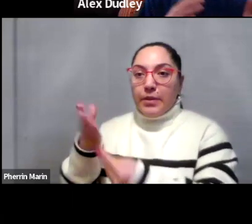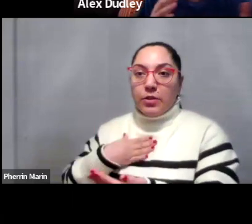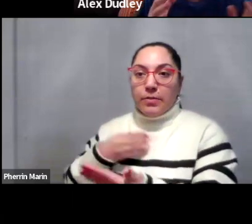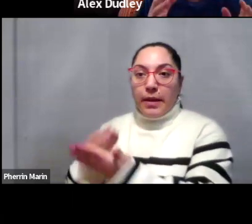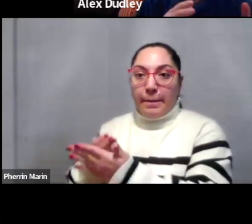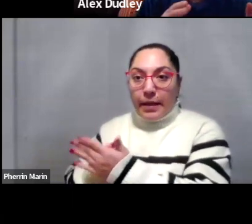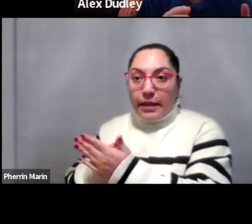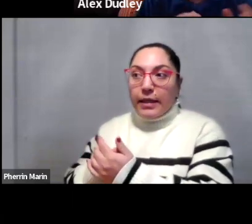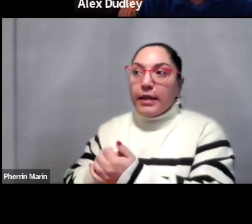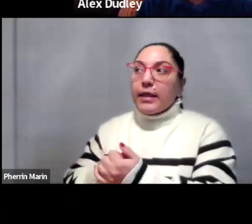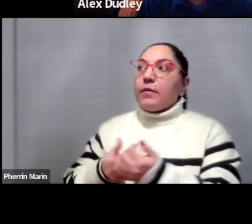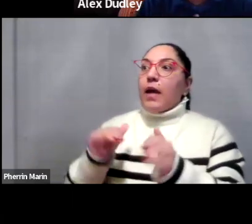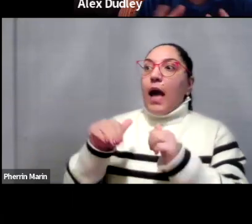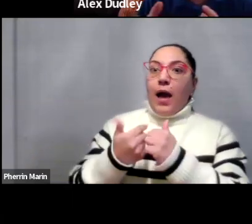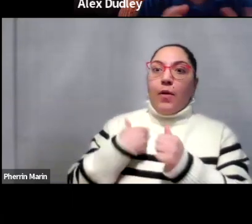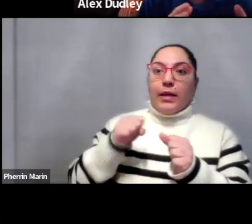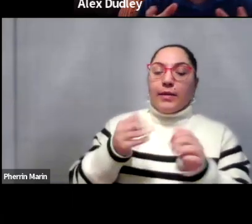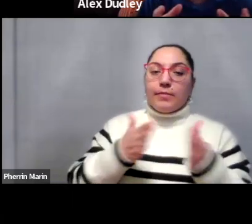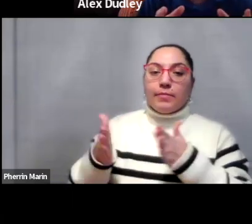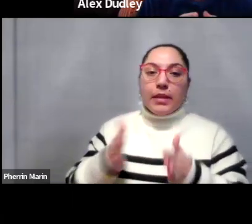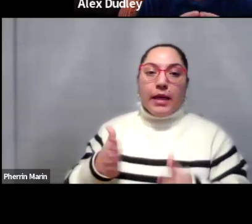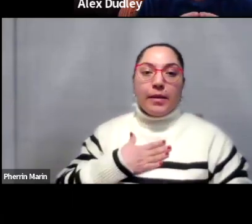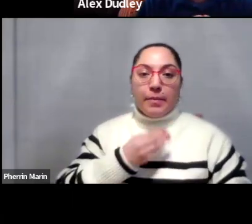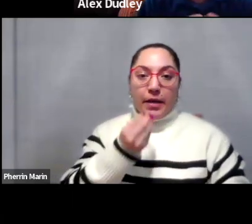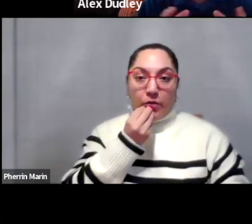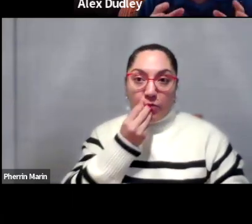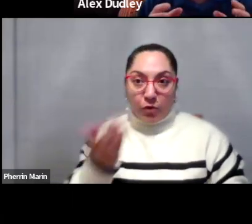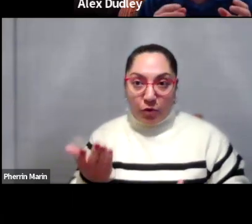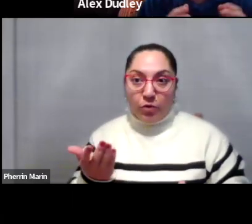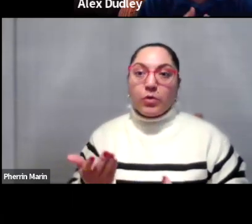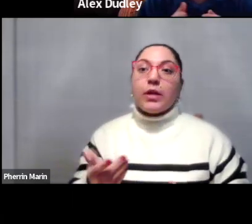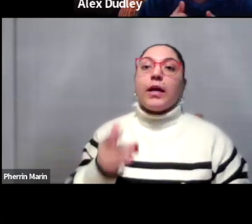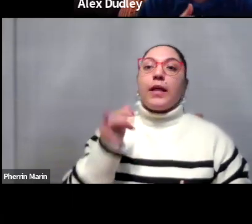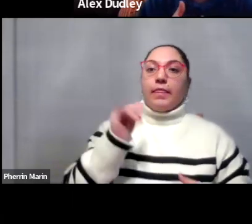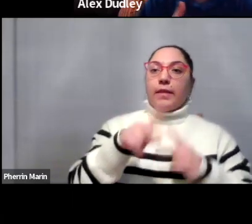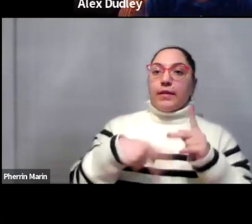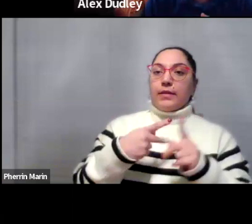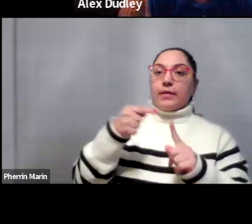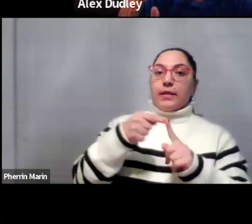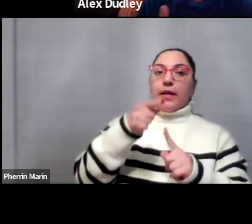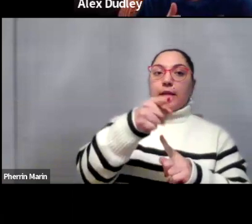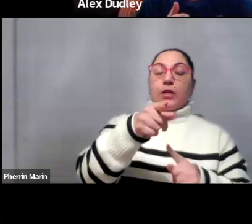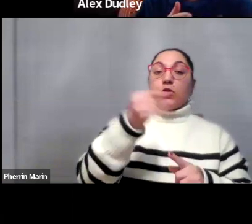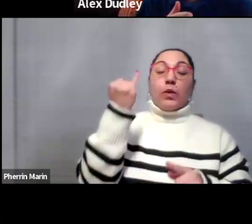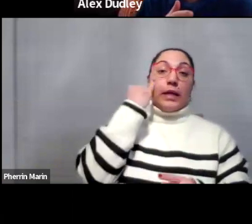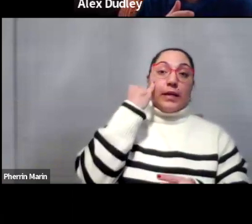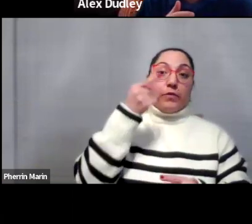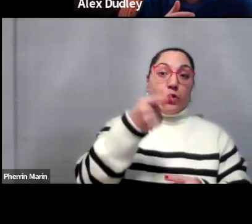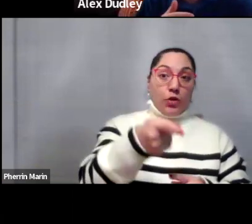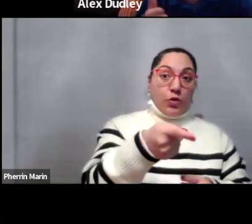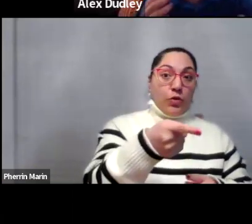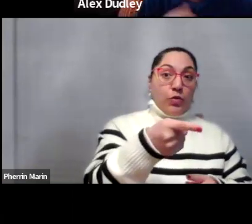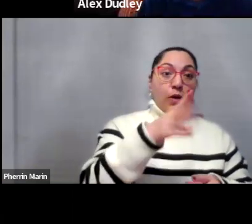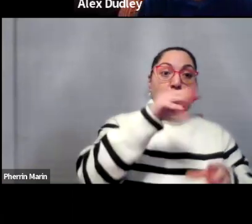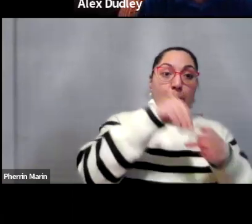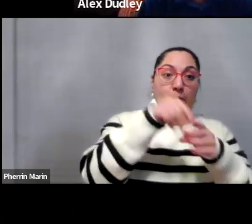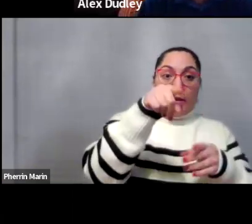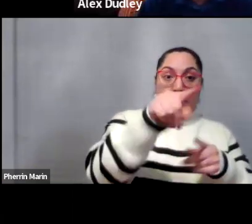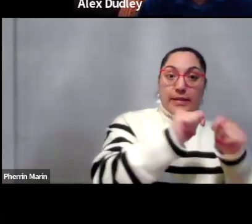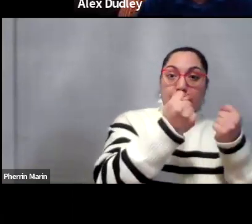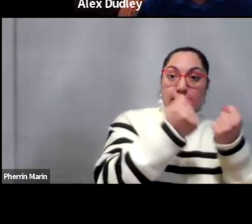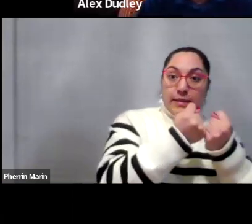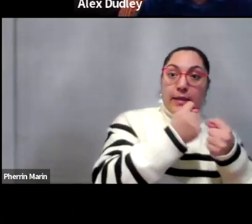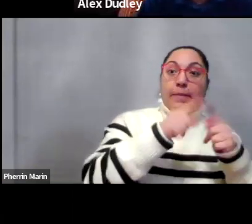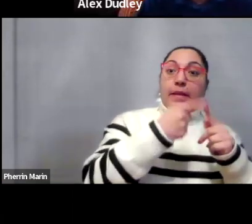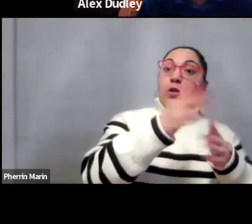That is also a service that people are eligible for on this team once they hit 18. We do not provide that for individuals under